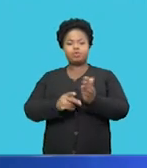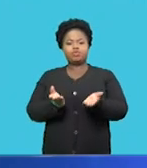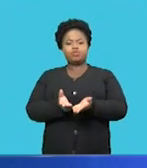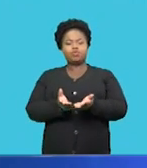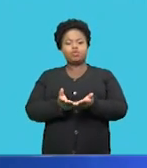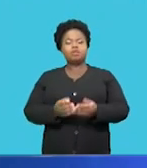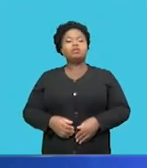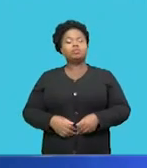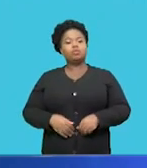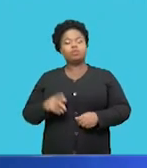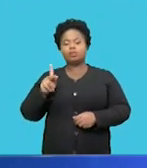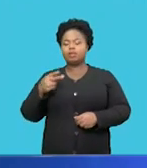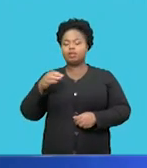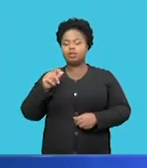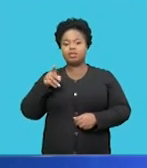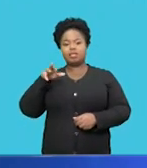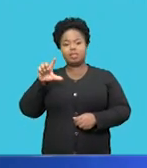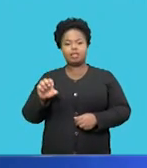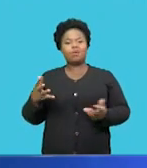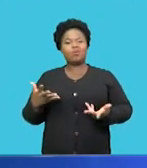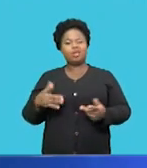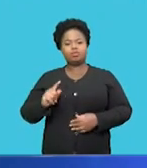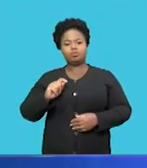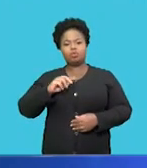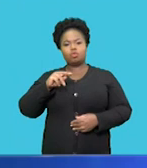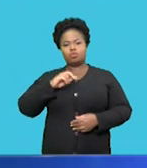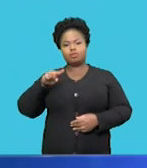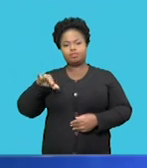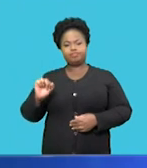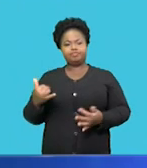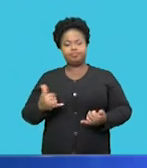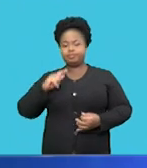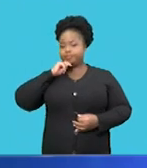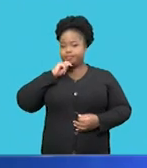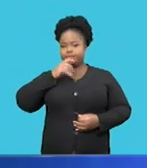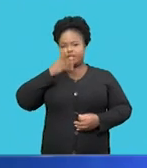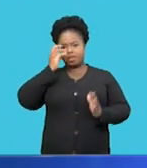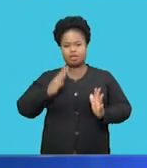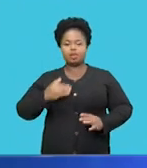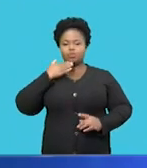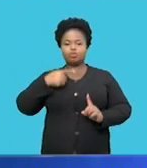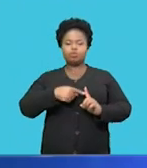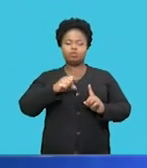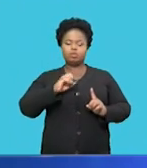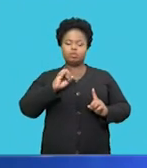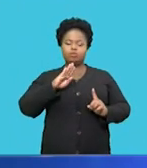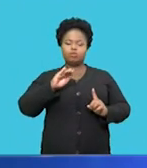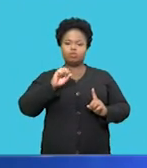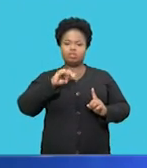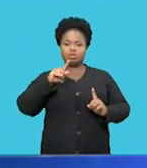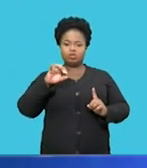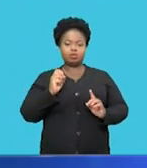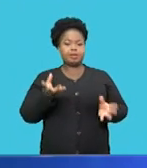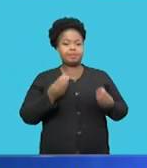sa Khehlekile Primary School se motseng wa Thokoza ho seng ha kajeno. Moithuti sibusiso mbatha o ile a fumanwa